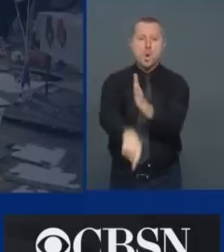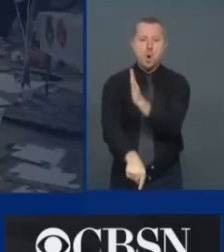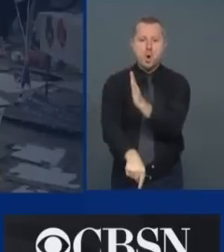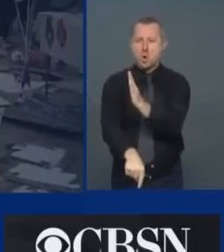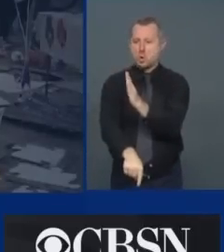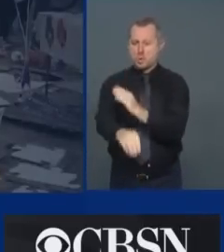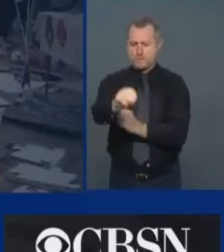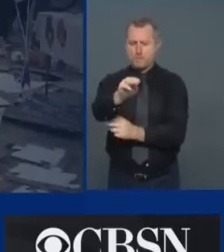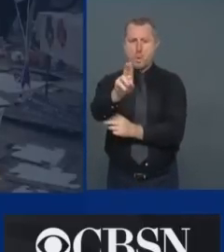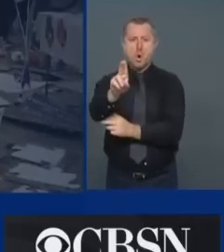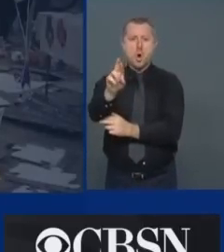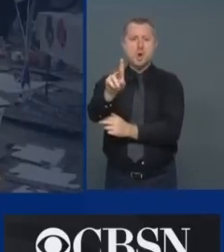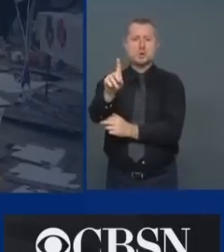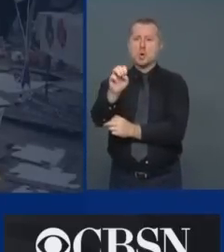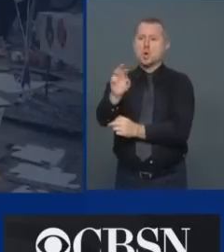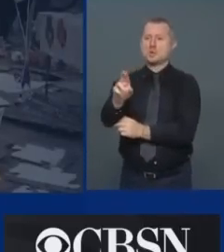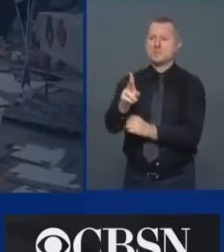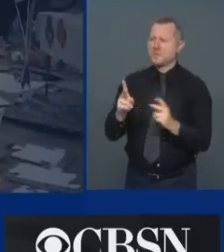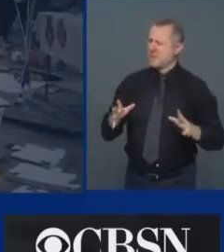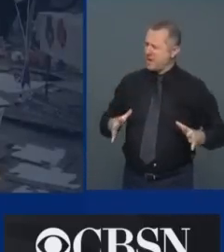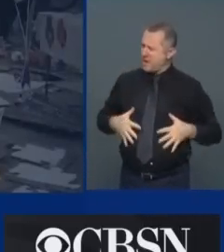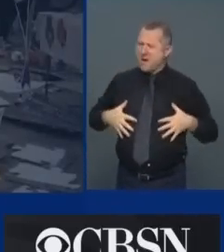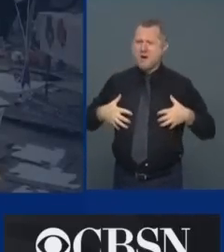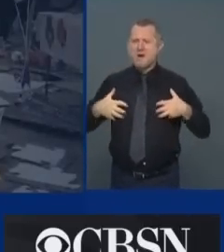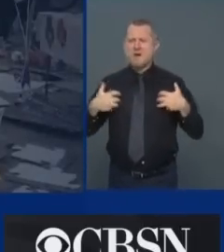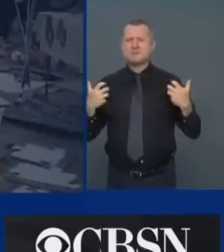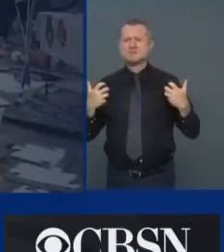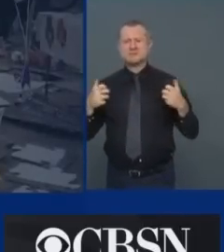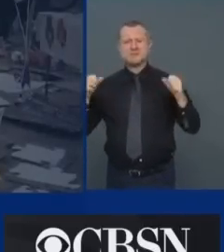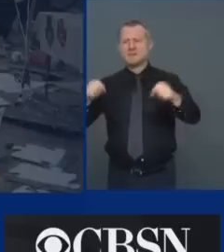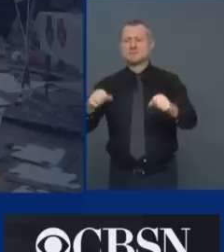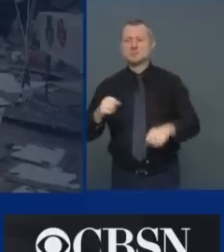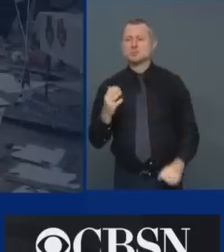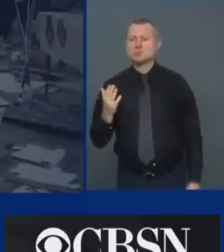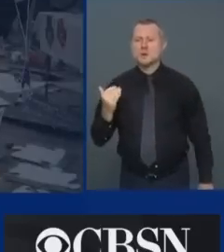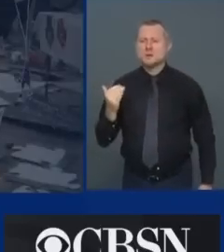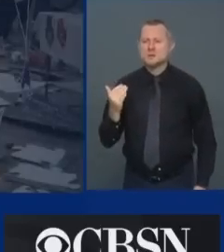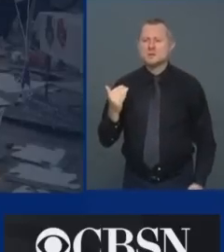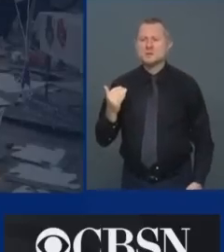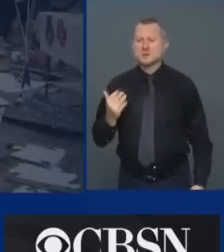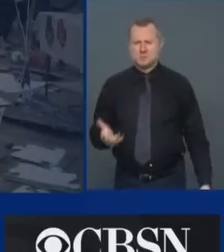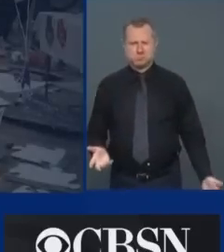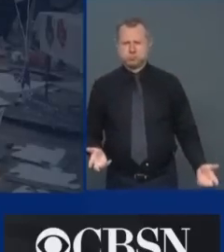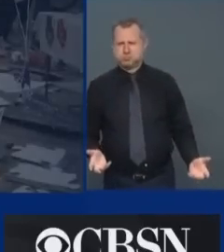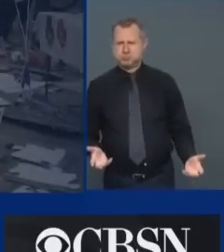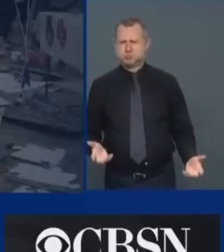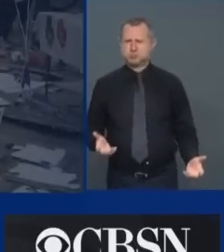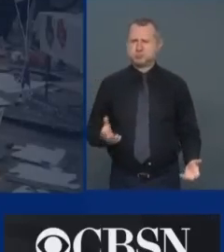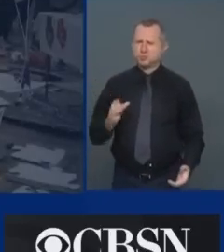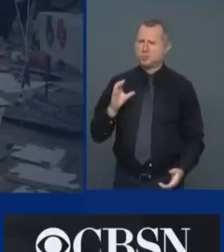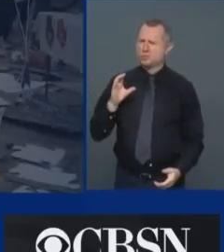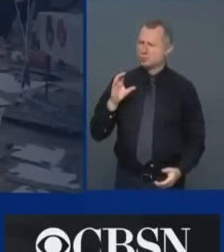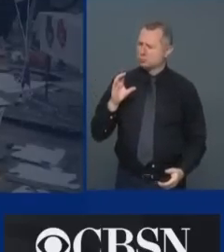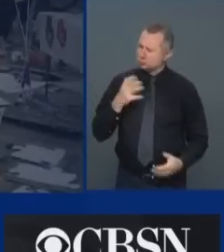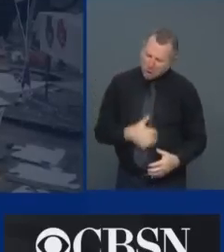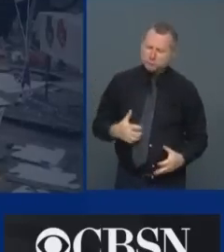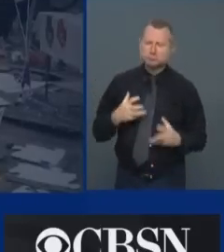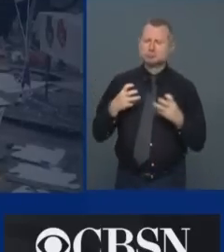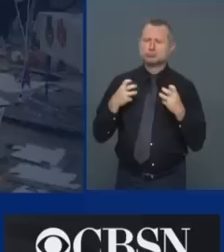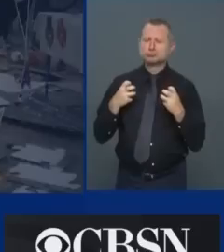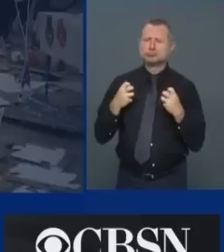People were outraged. Yes, because it's outrageous. If a person was